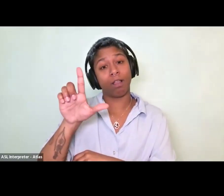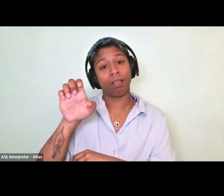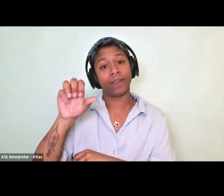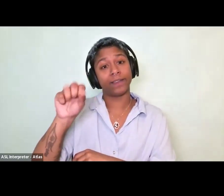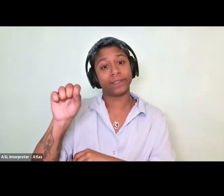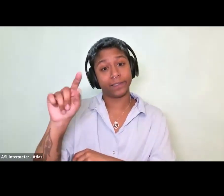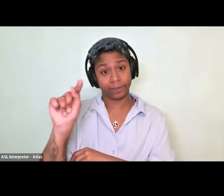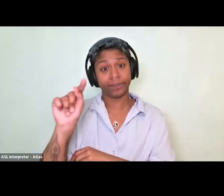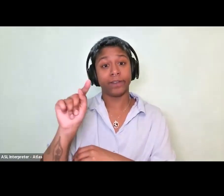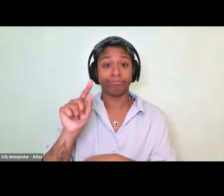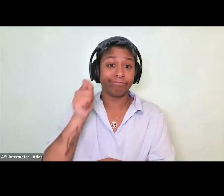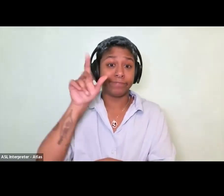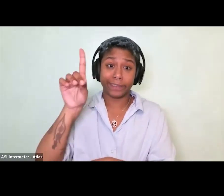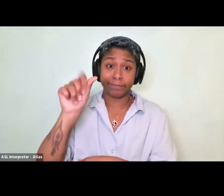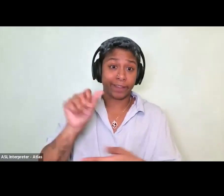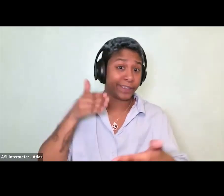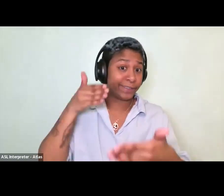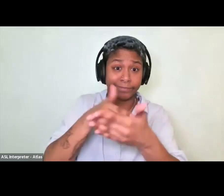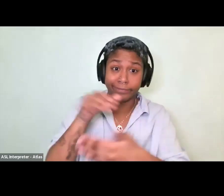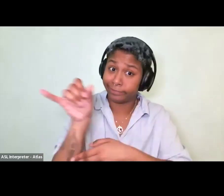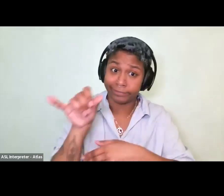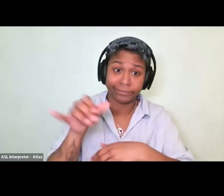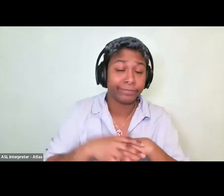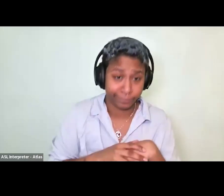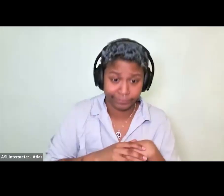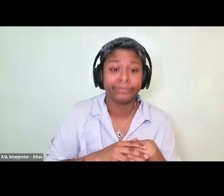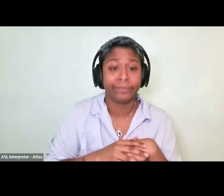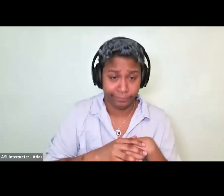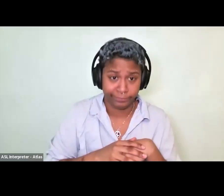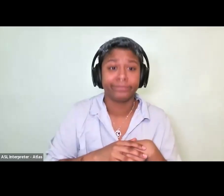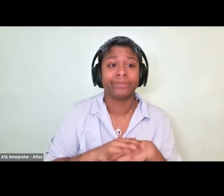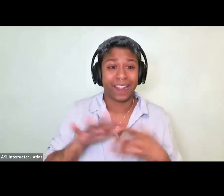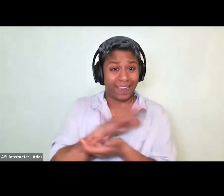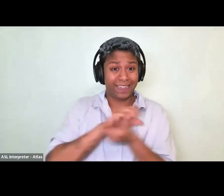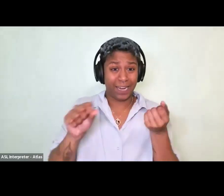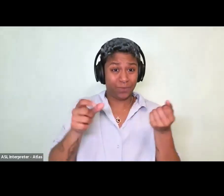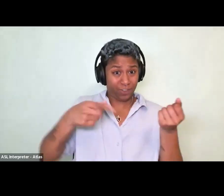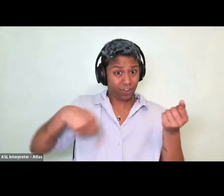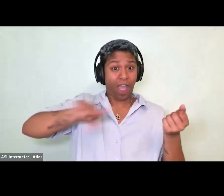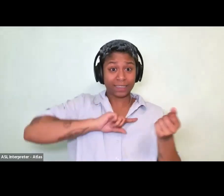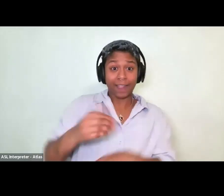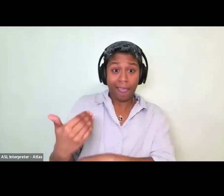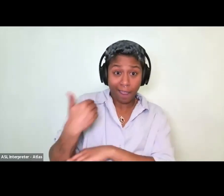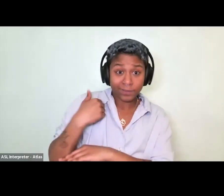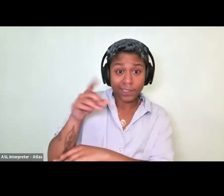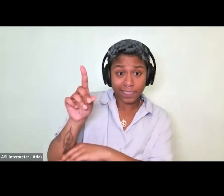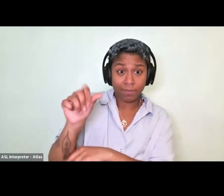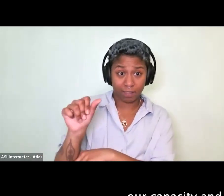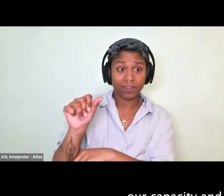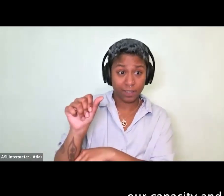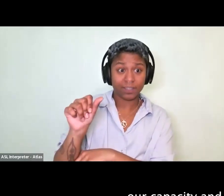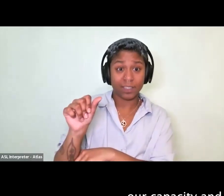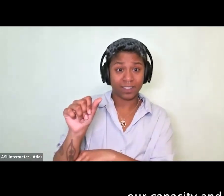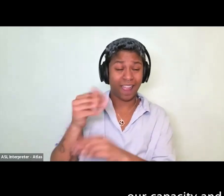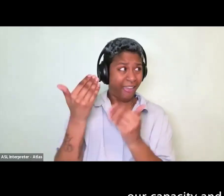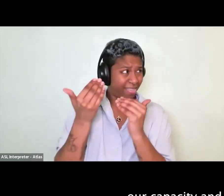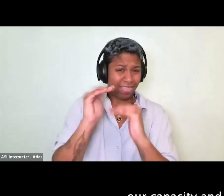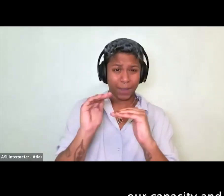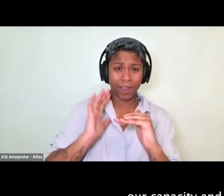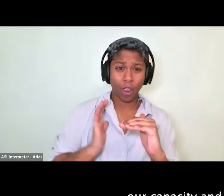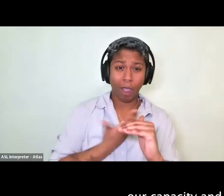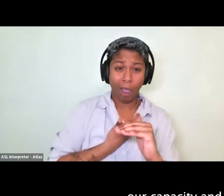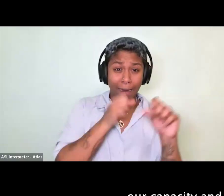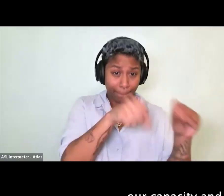that are damaging to those of us with disabilities, and limit our